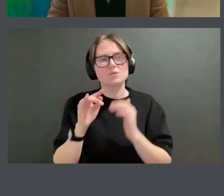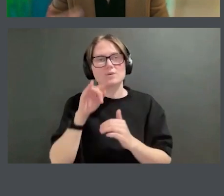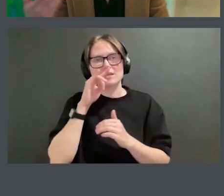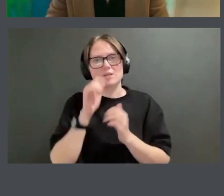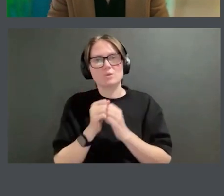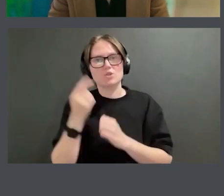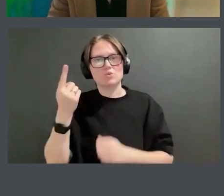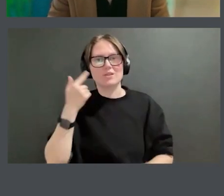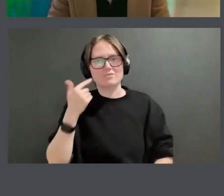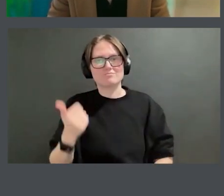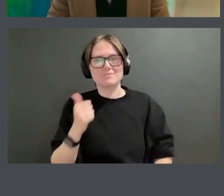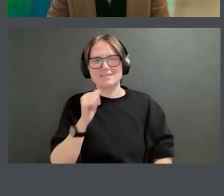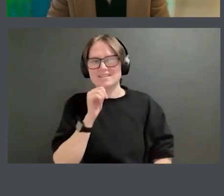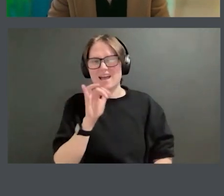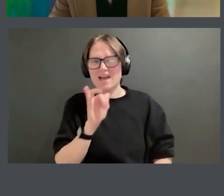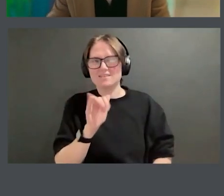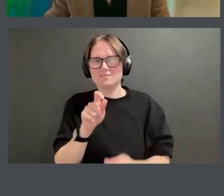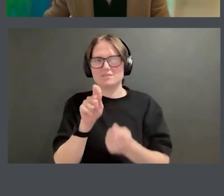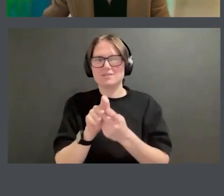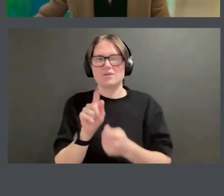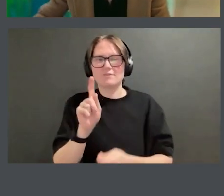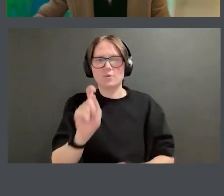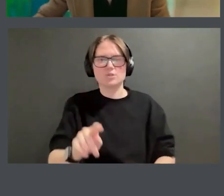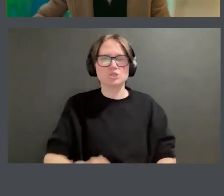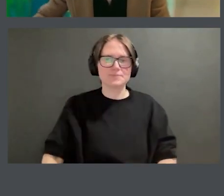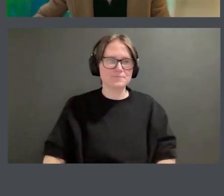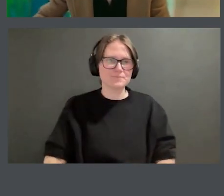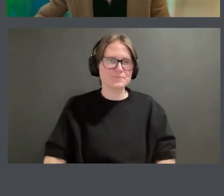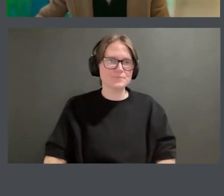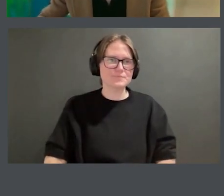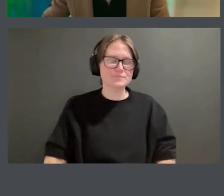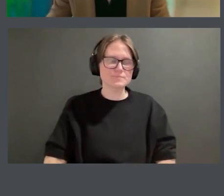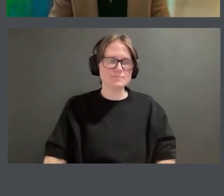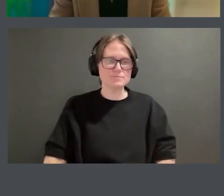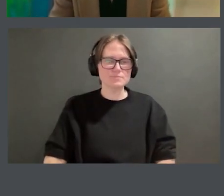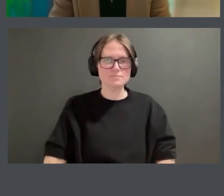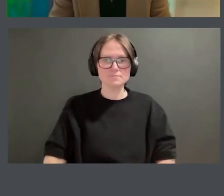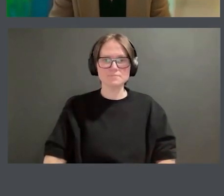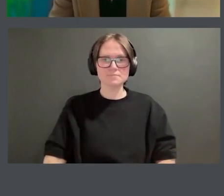kid with unilateral hearing loss, it's not as specific of a question.